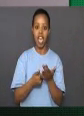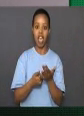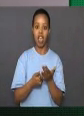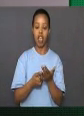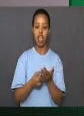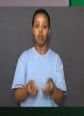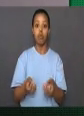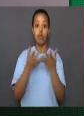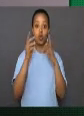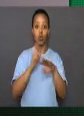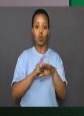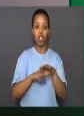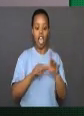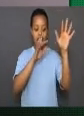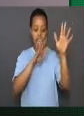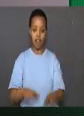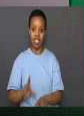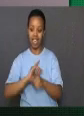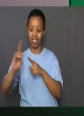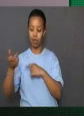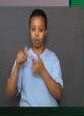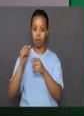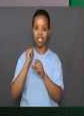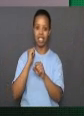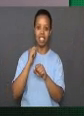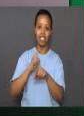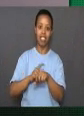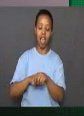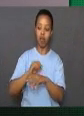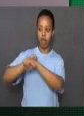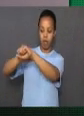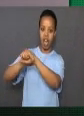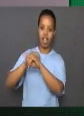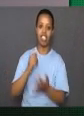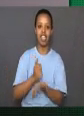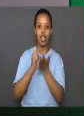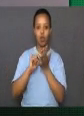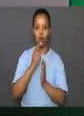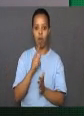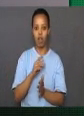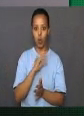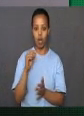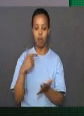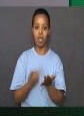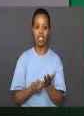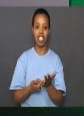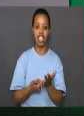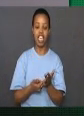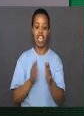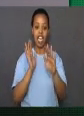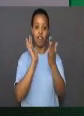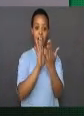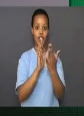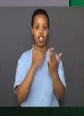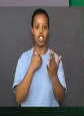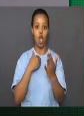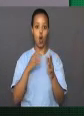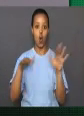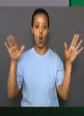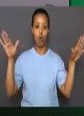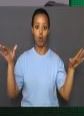against the birds. In this situation, the bird in the lead position has